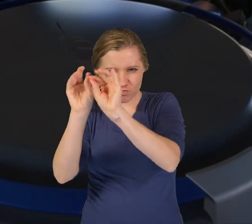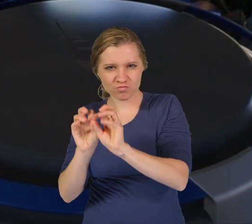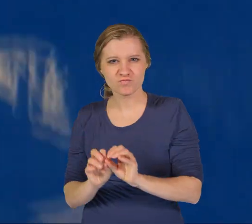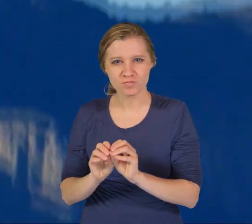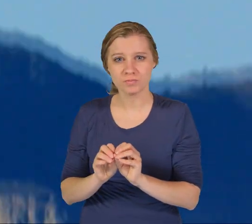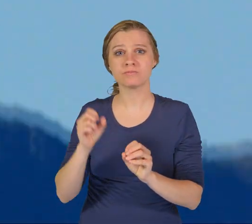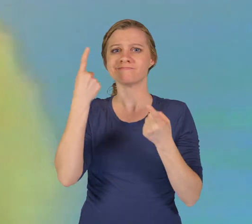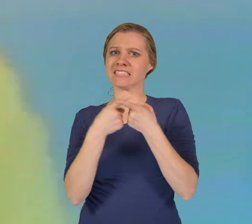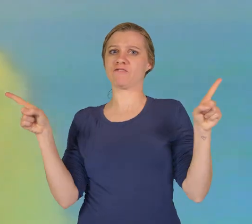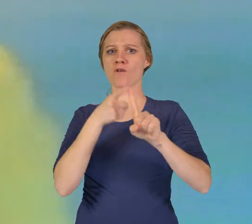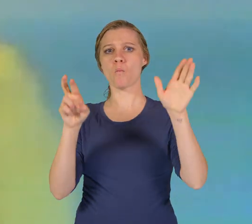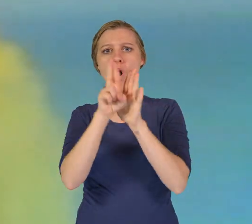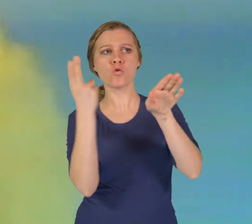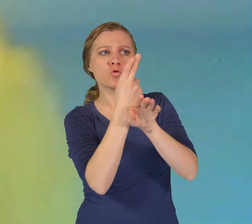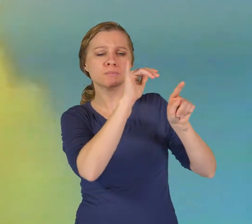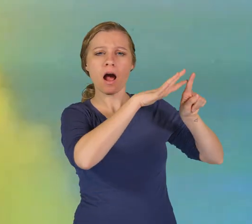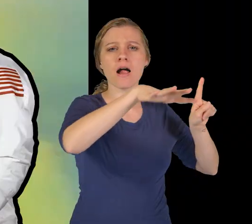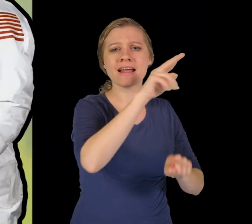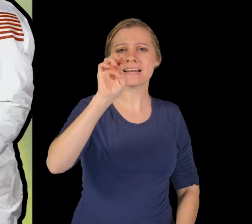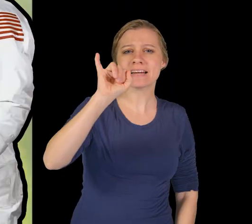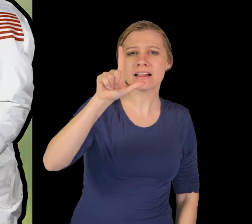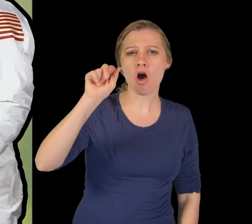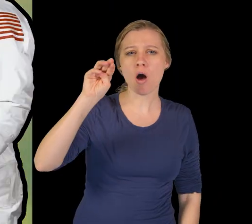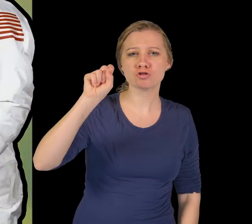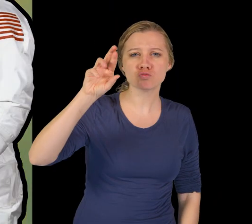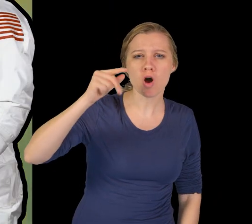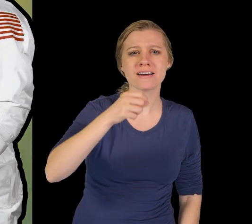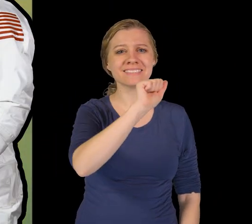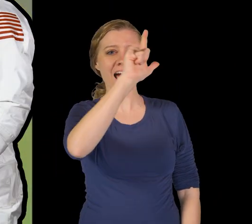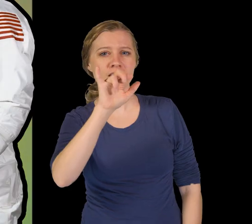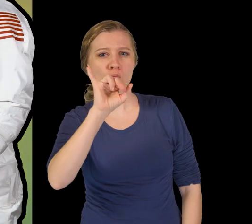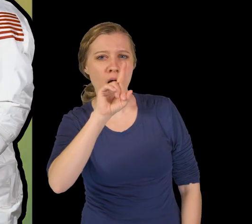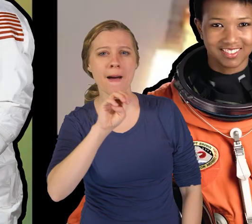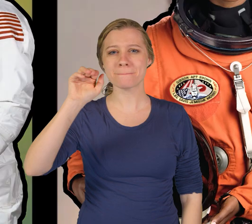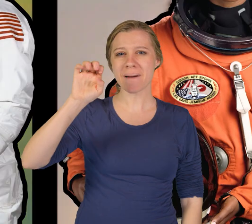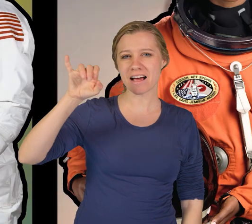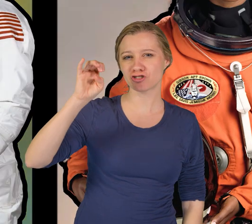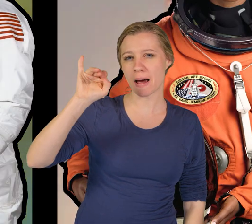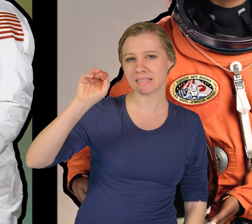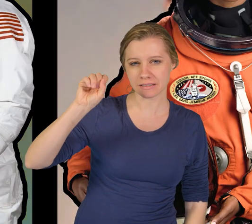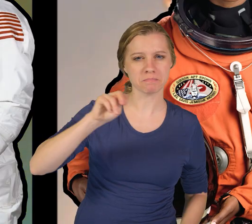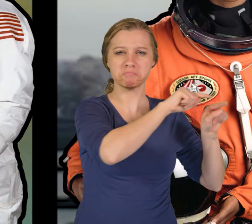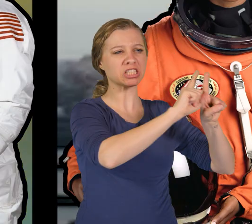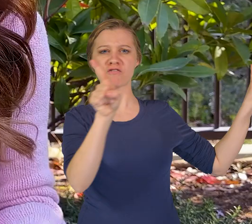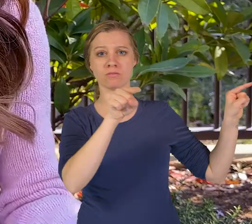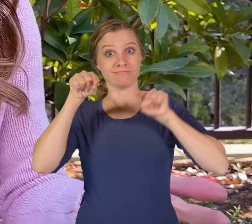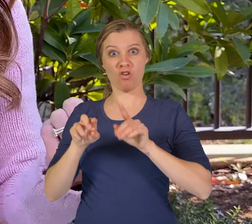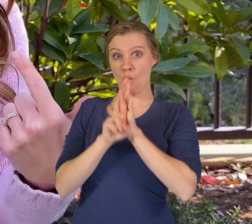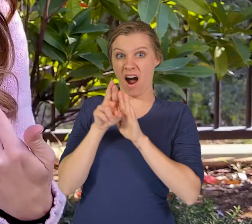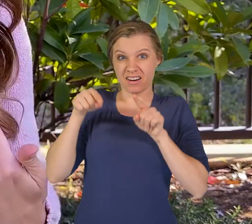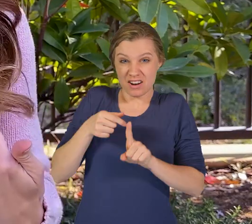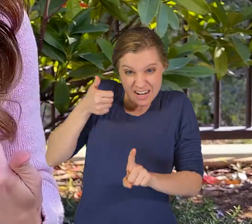their own design. Unlike the rockets used by Neil Armstrong, Sally Ride, and Mae Jemison, to name a few,